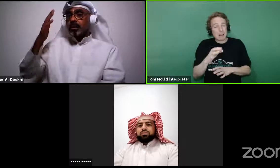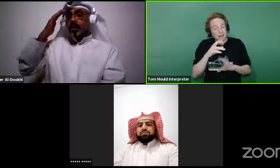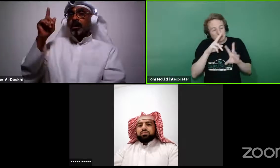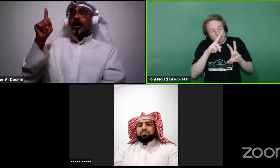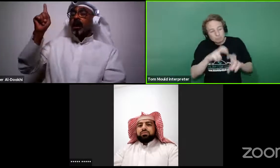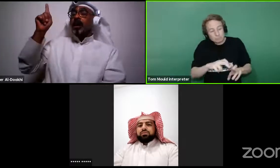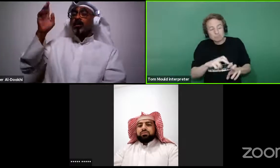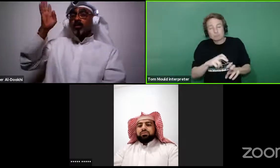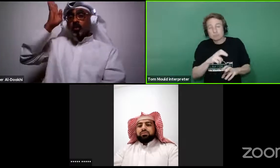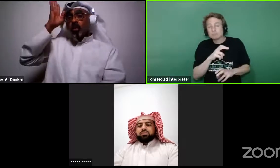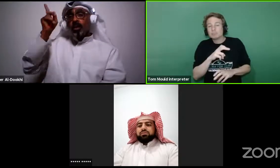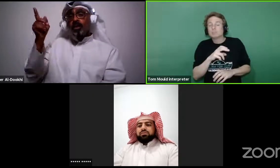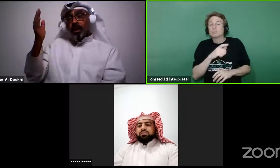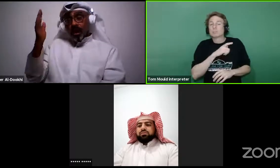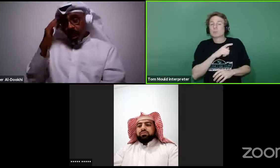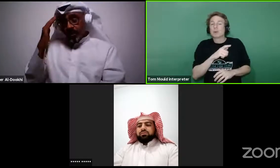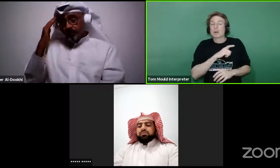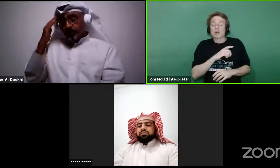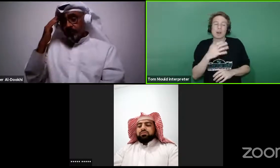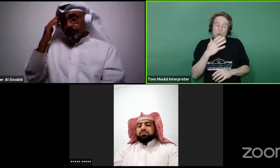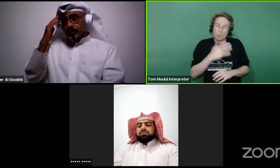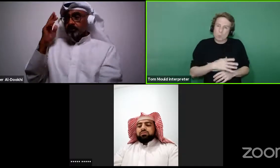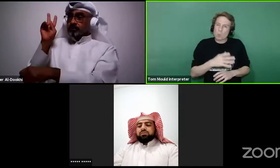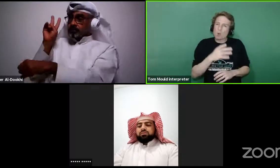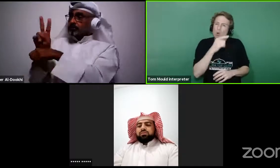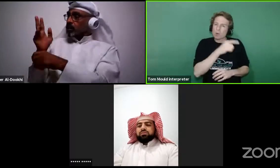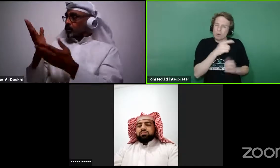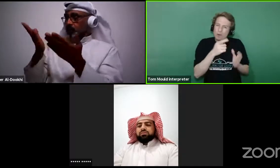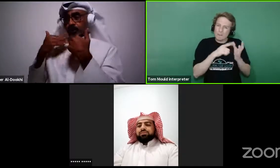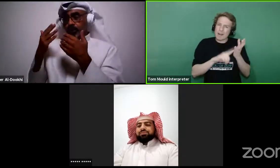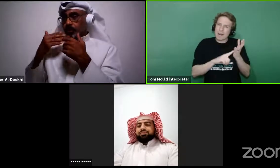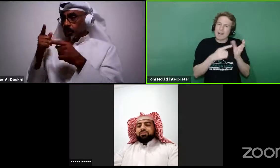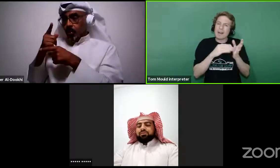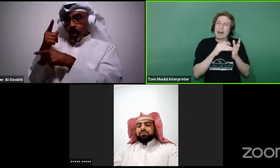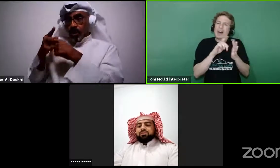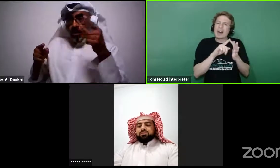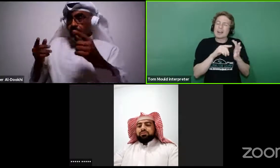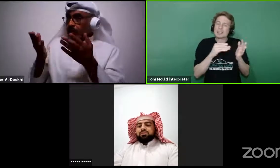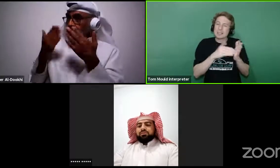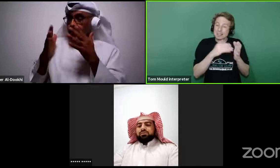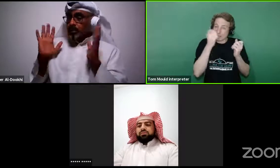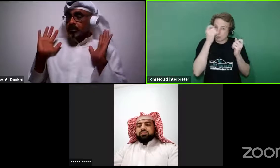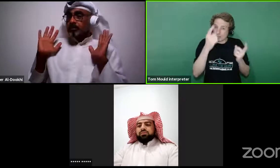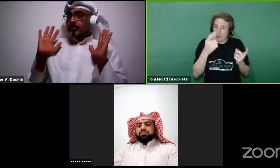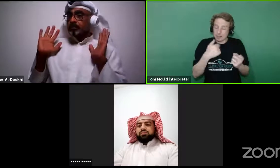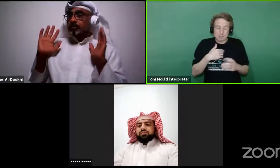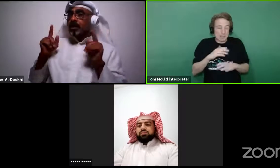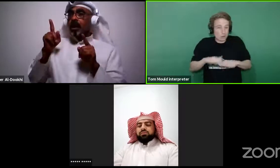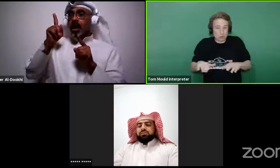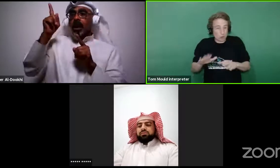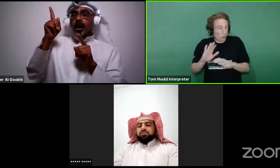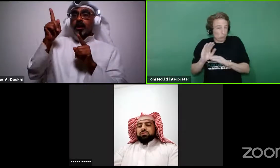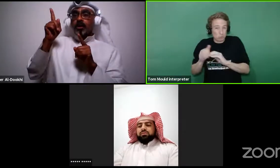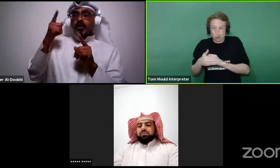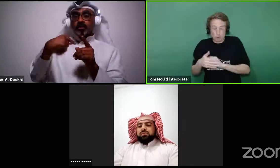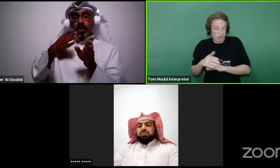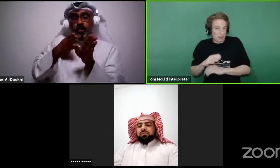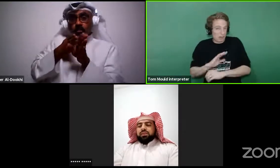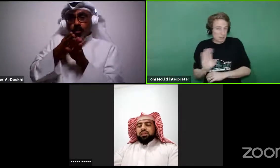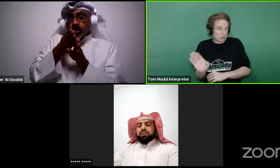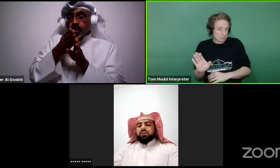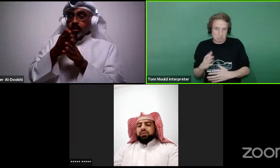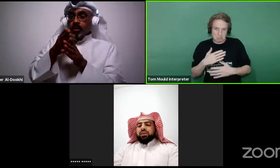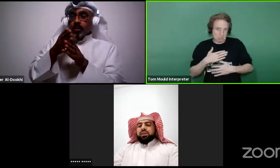may know that I have not betrayed him in his absence, and verily Allah guides not the plot of the betrayers."